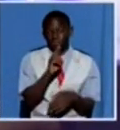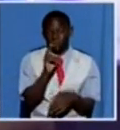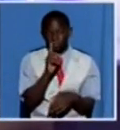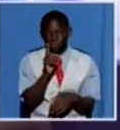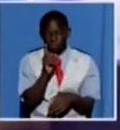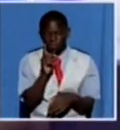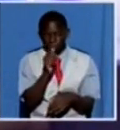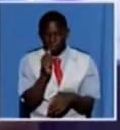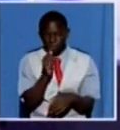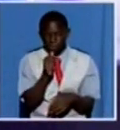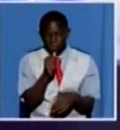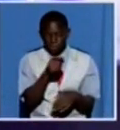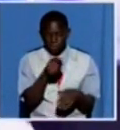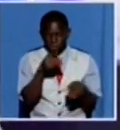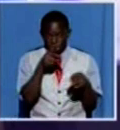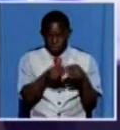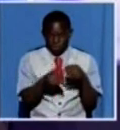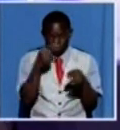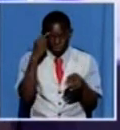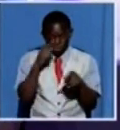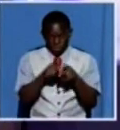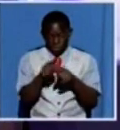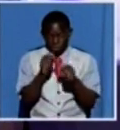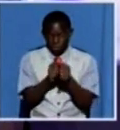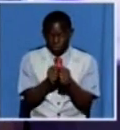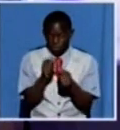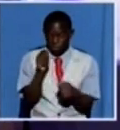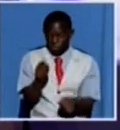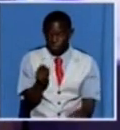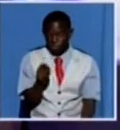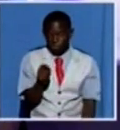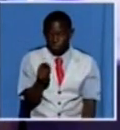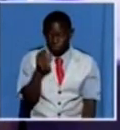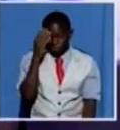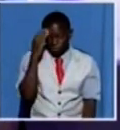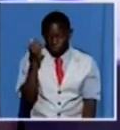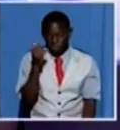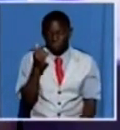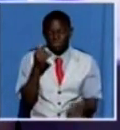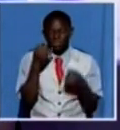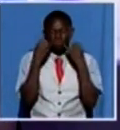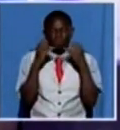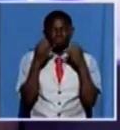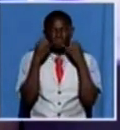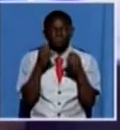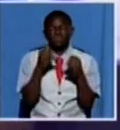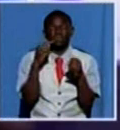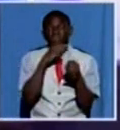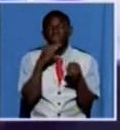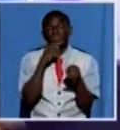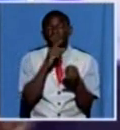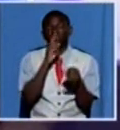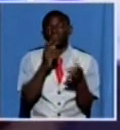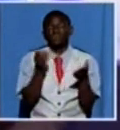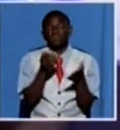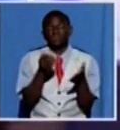the concessionaire, because of this misinformation, because of the falsehood, right, some